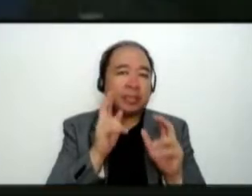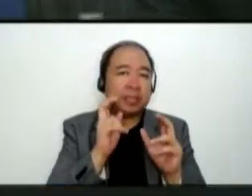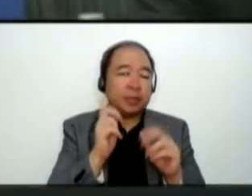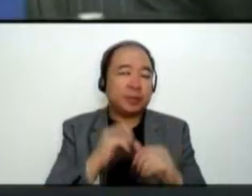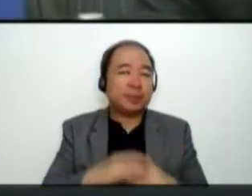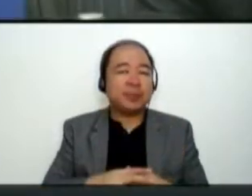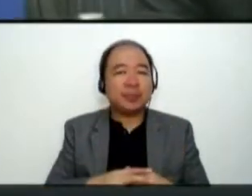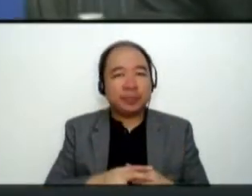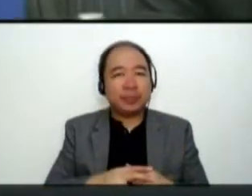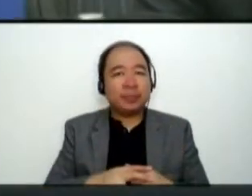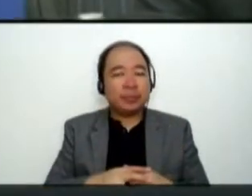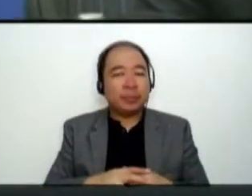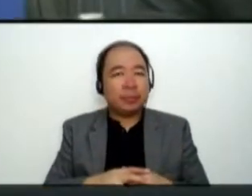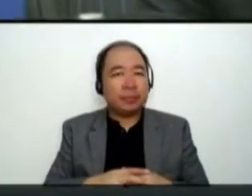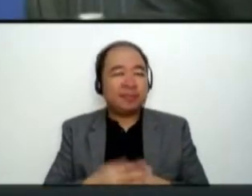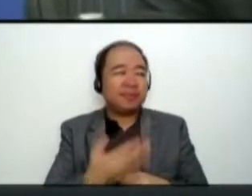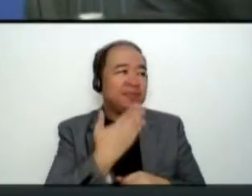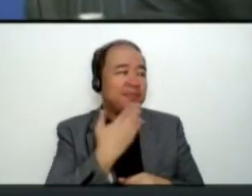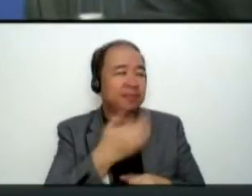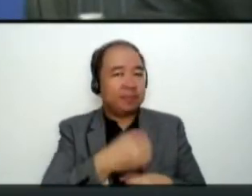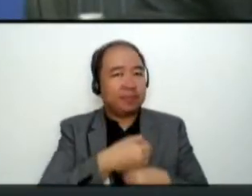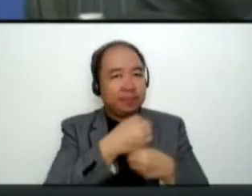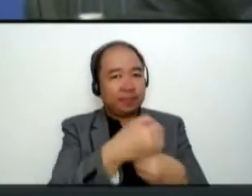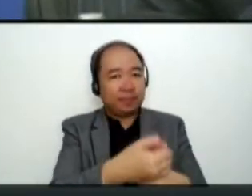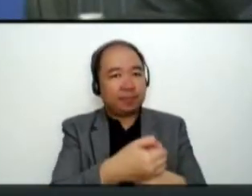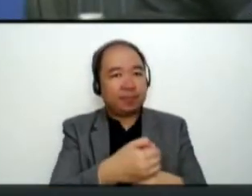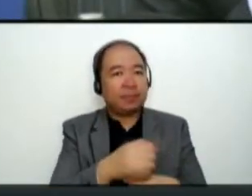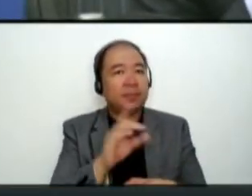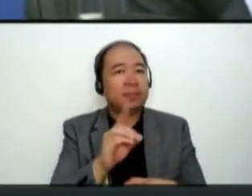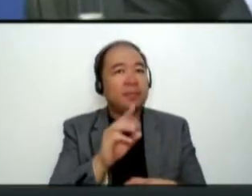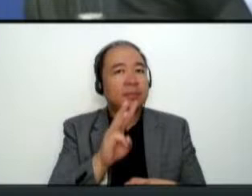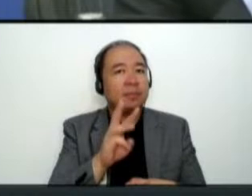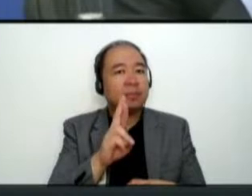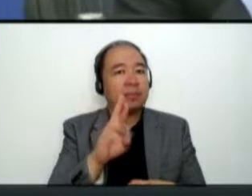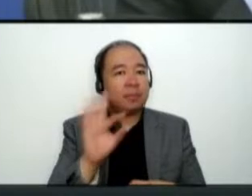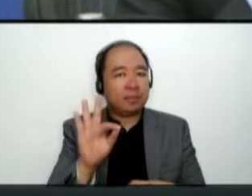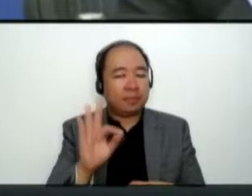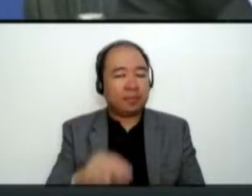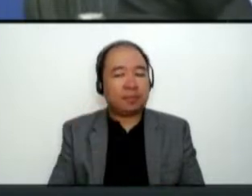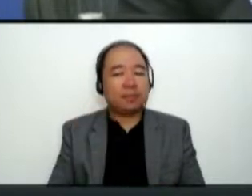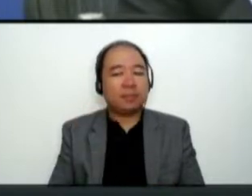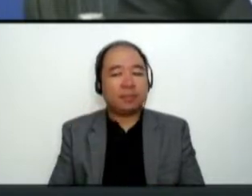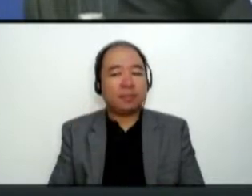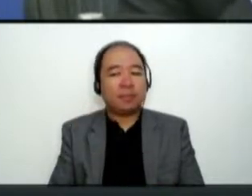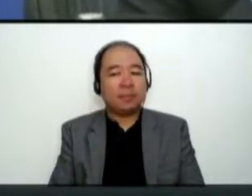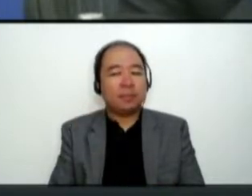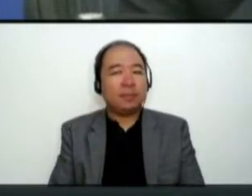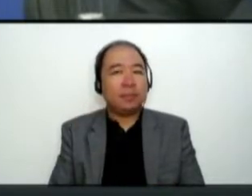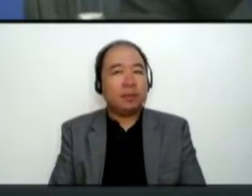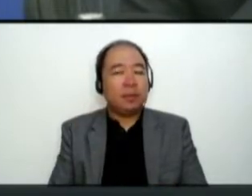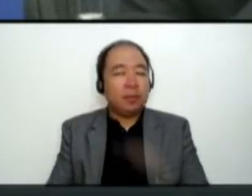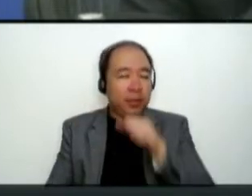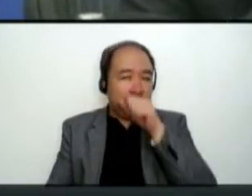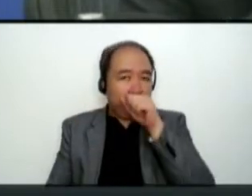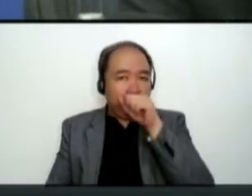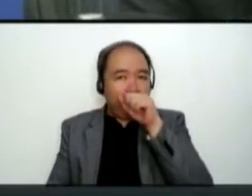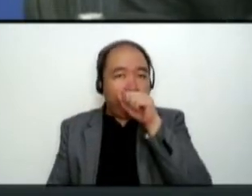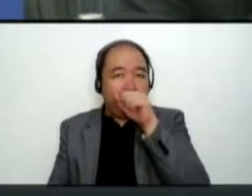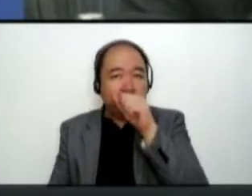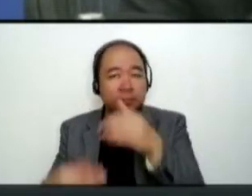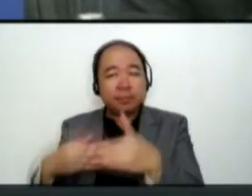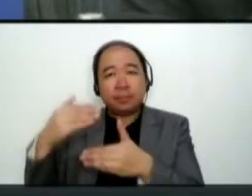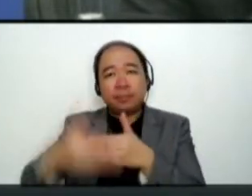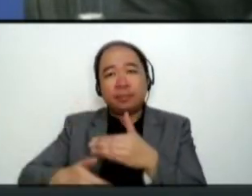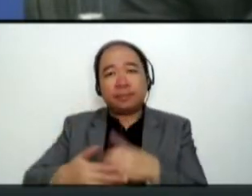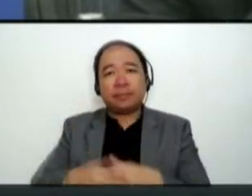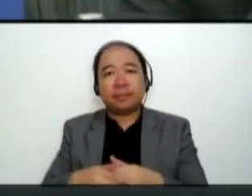Thank you, distinguished delegate of DWRF. The next speaker and the last is the